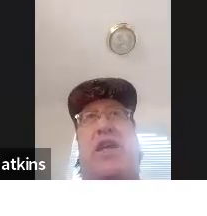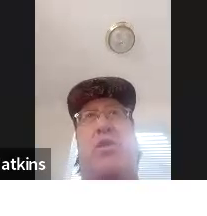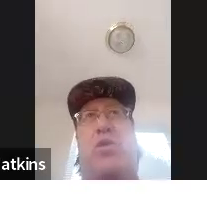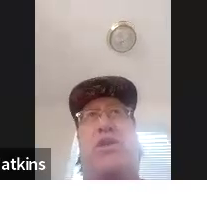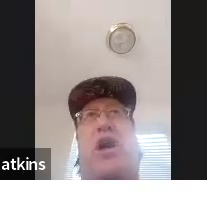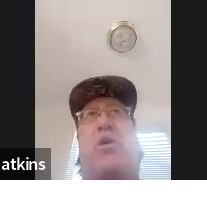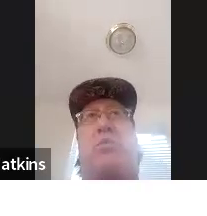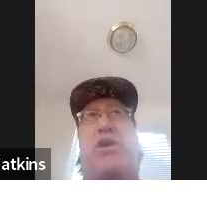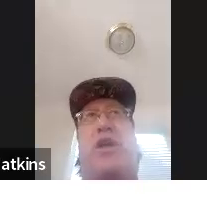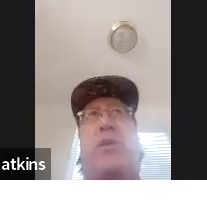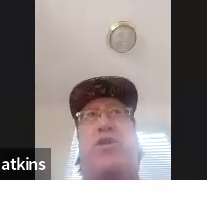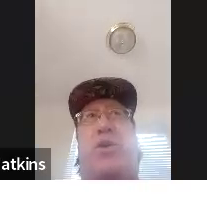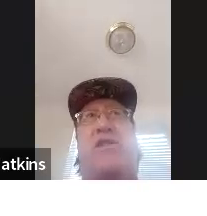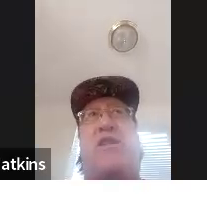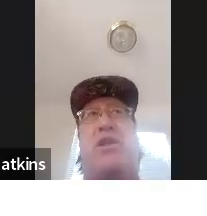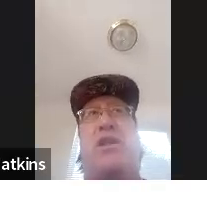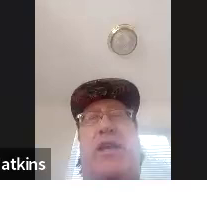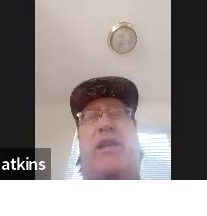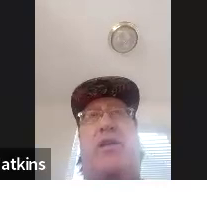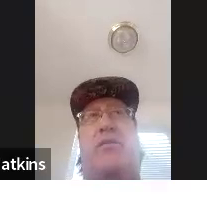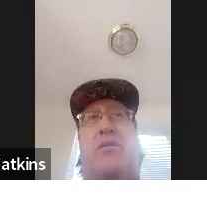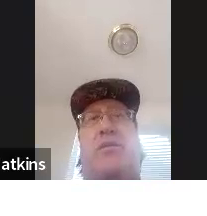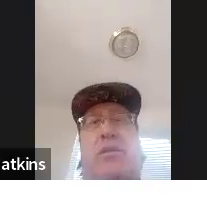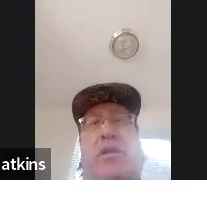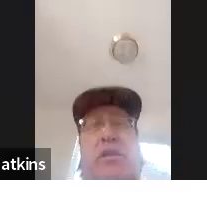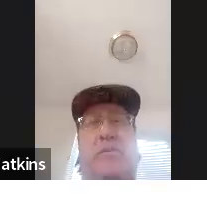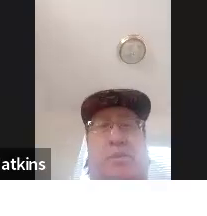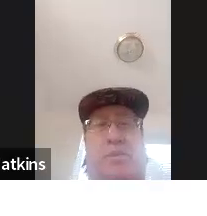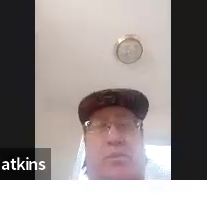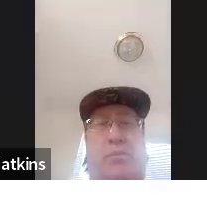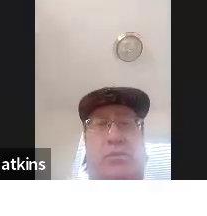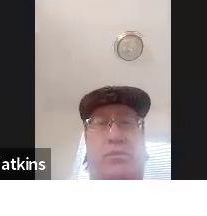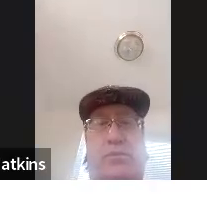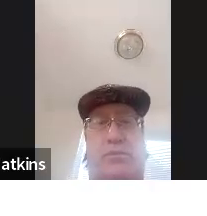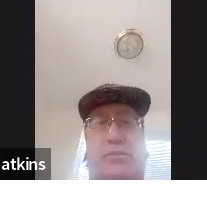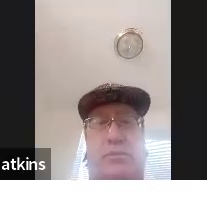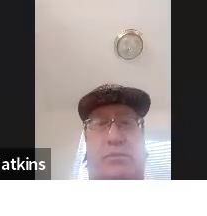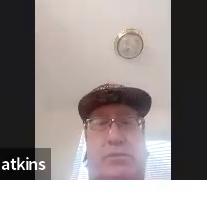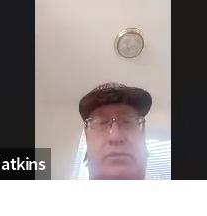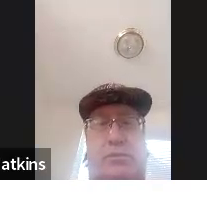areas? And would we talk with Brittany about doing something like that?